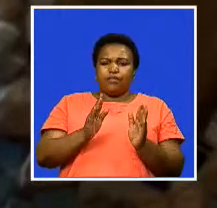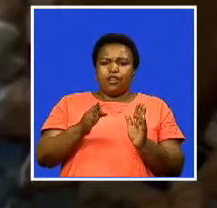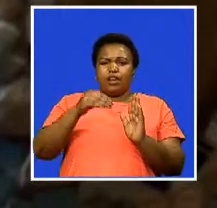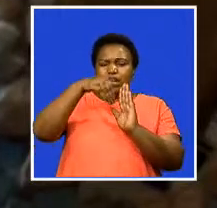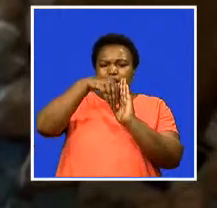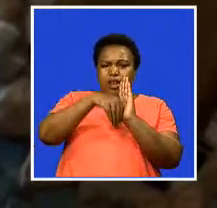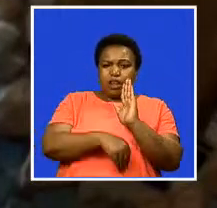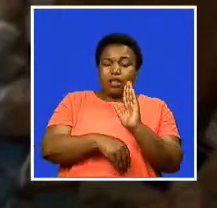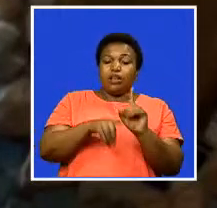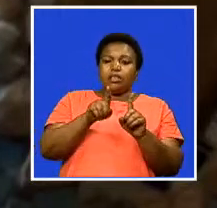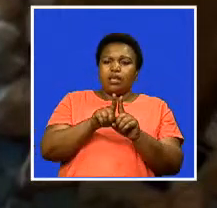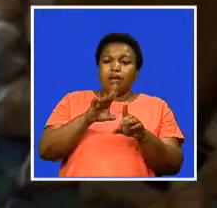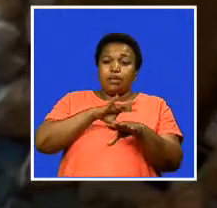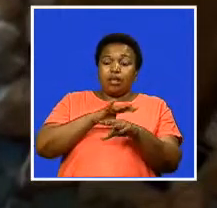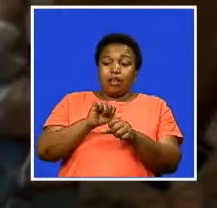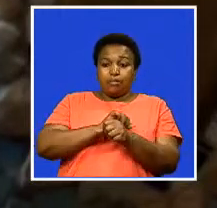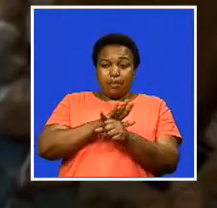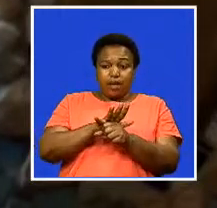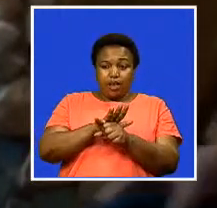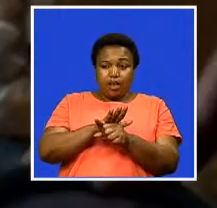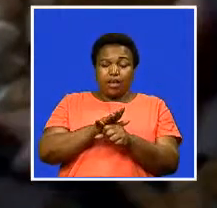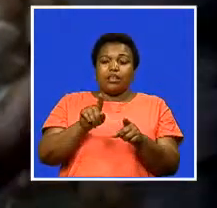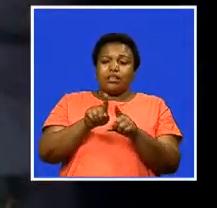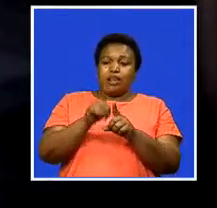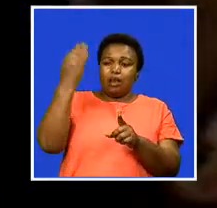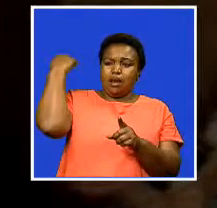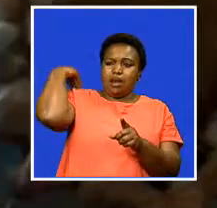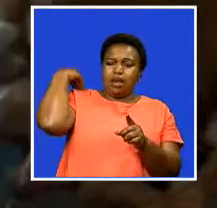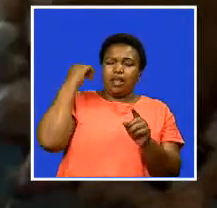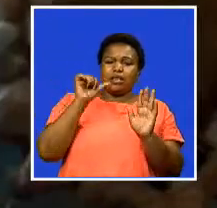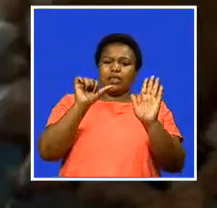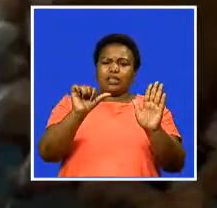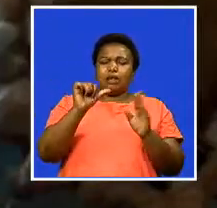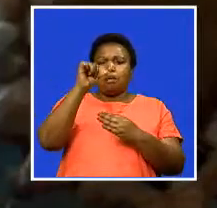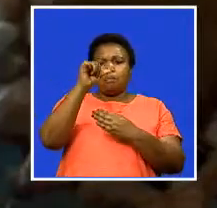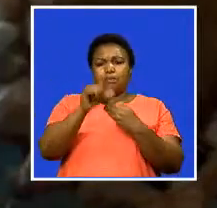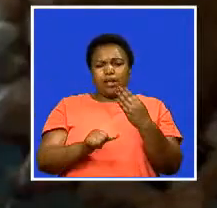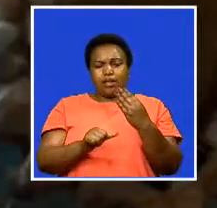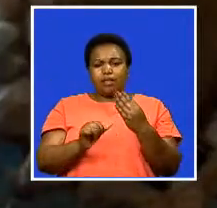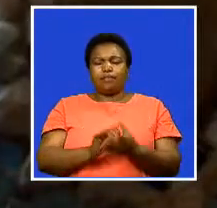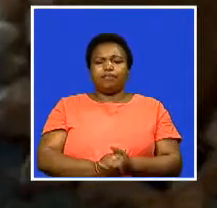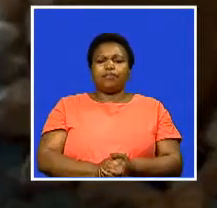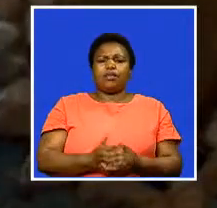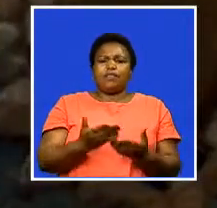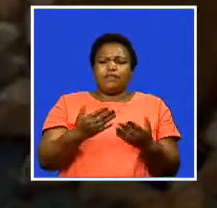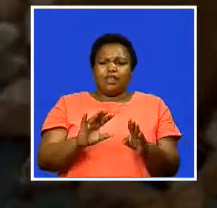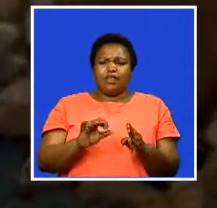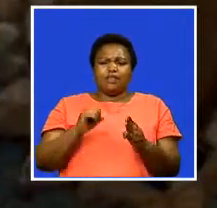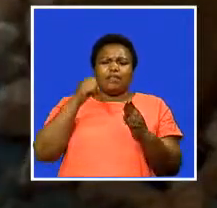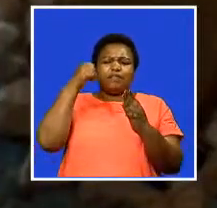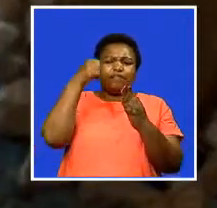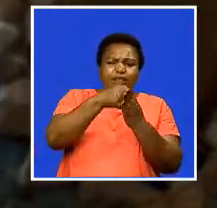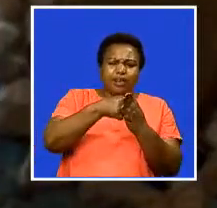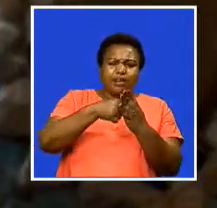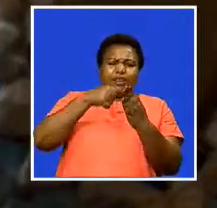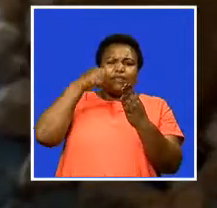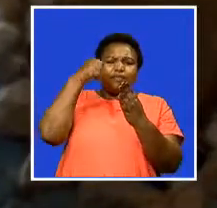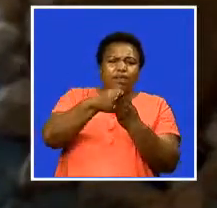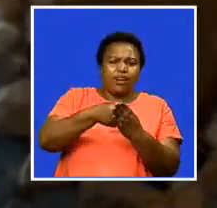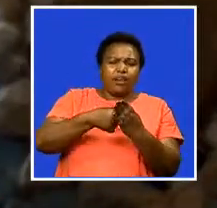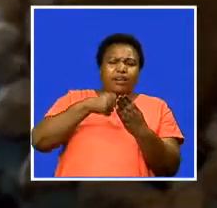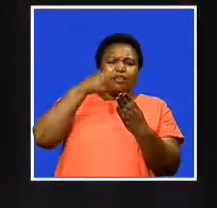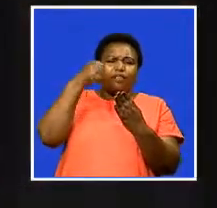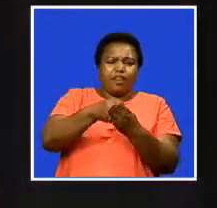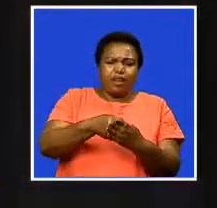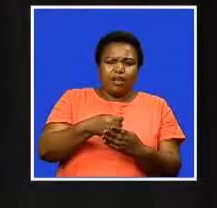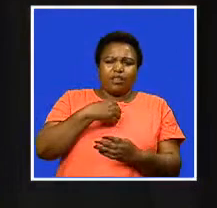COVID ngkhosi ukuthi in the past 6 months we were fighting a fight that we all see as a very